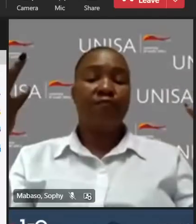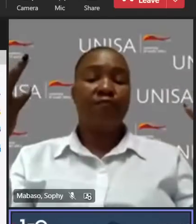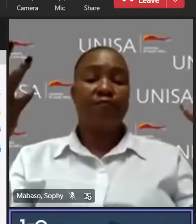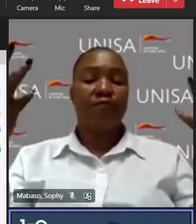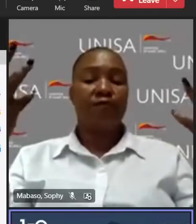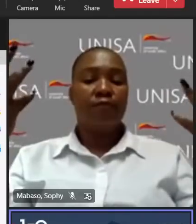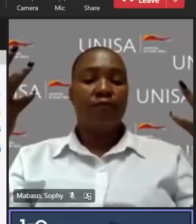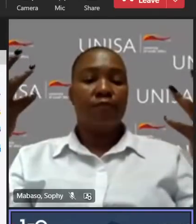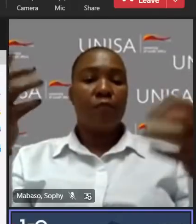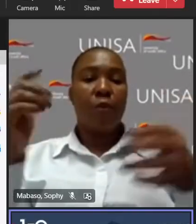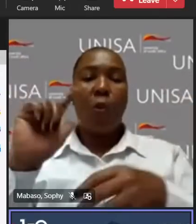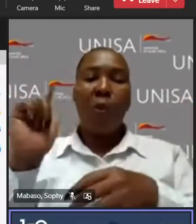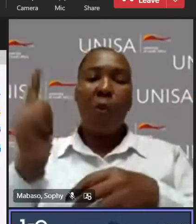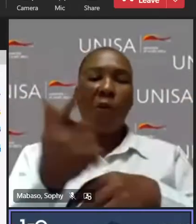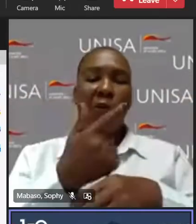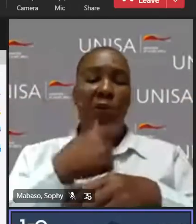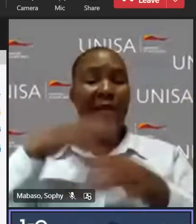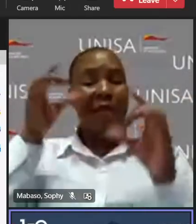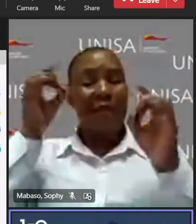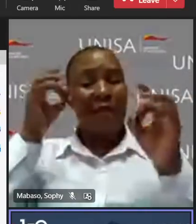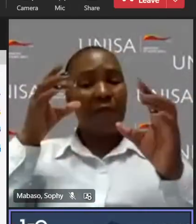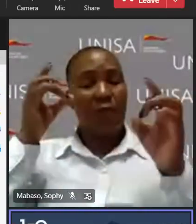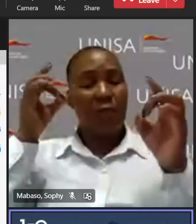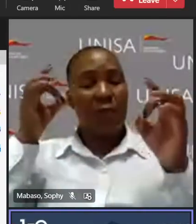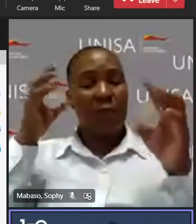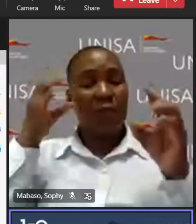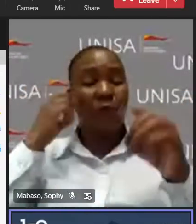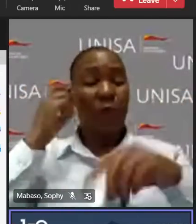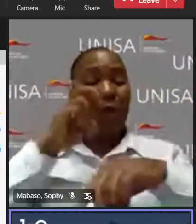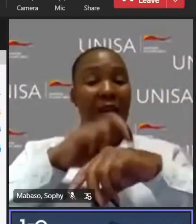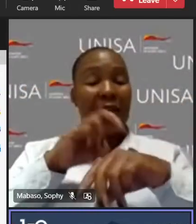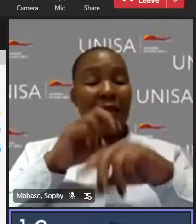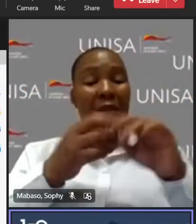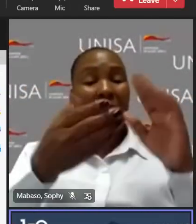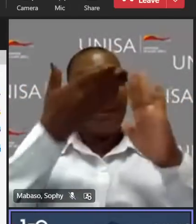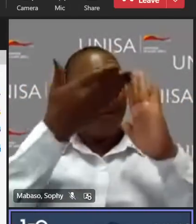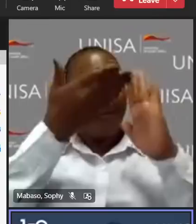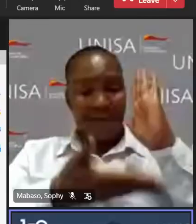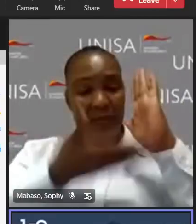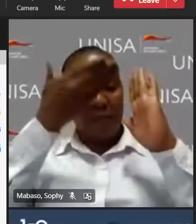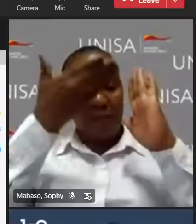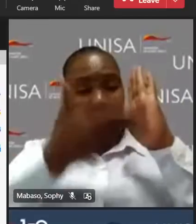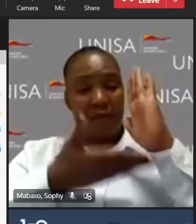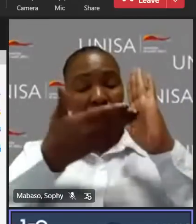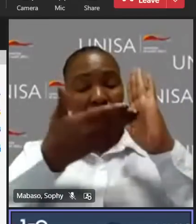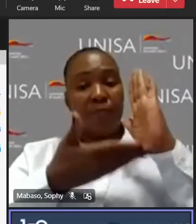See, all this information is already populated because in the background,